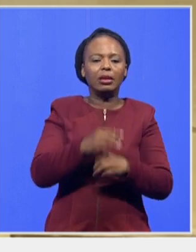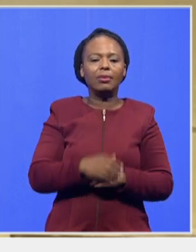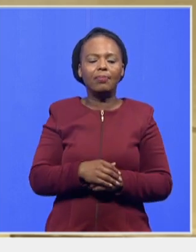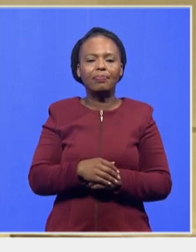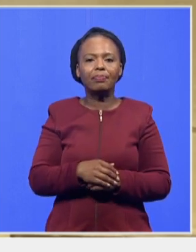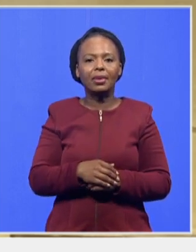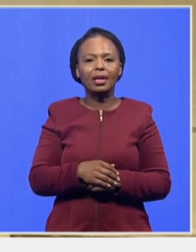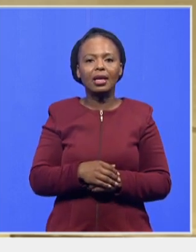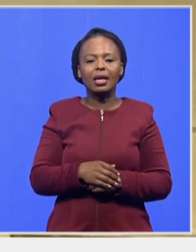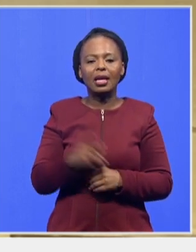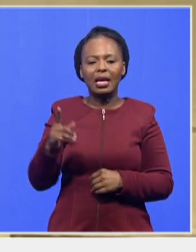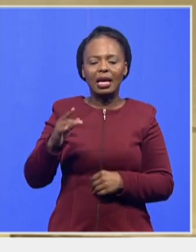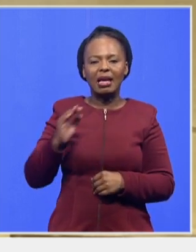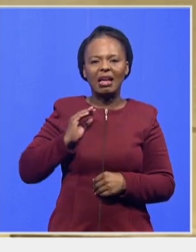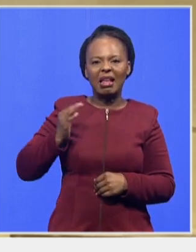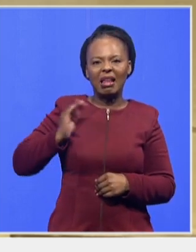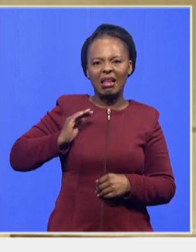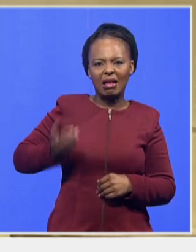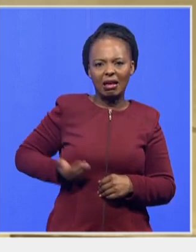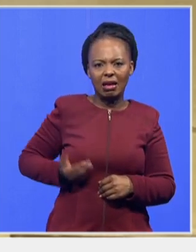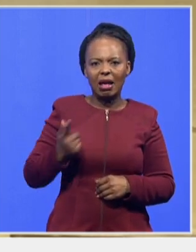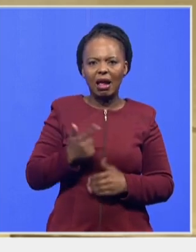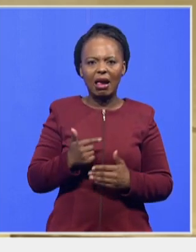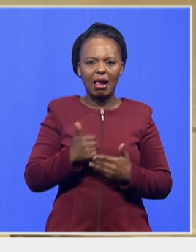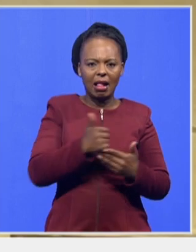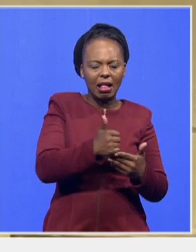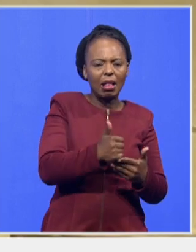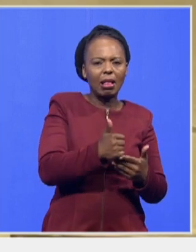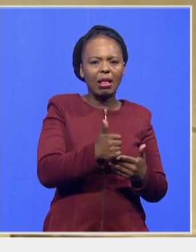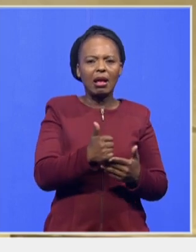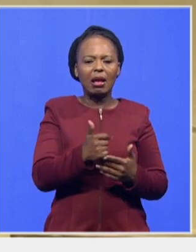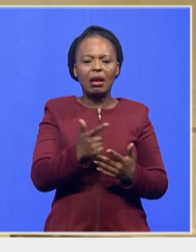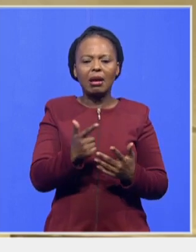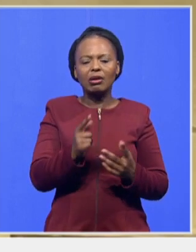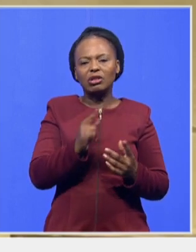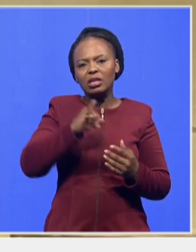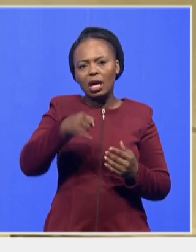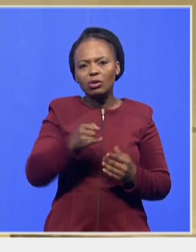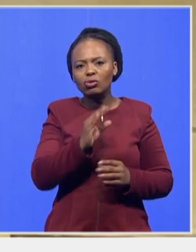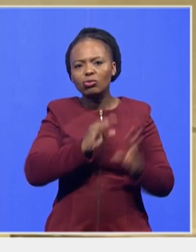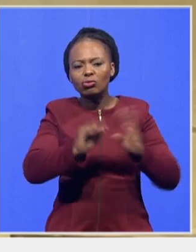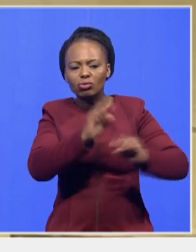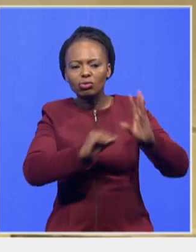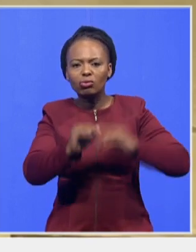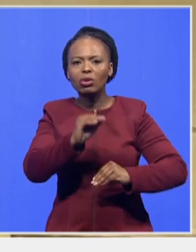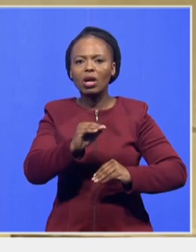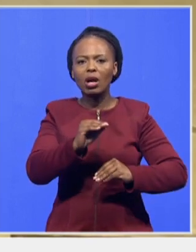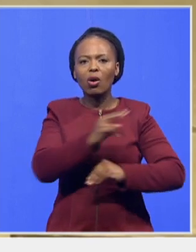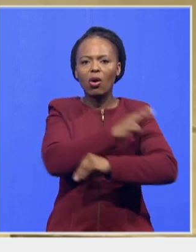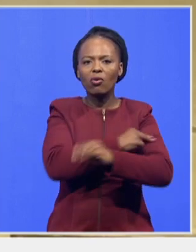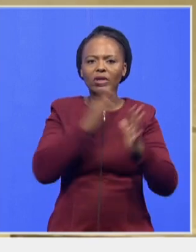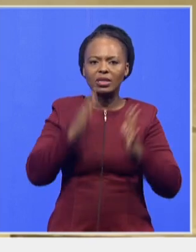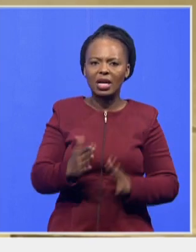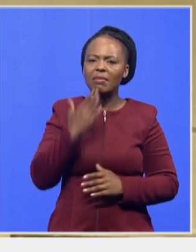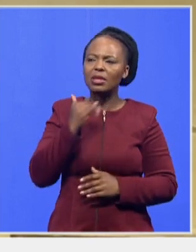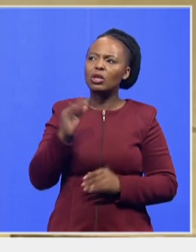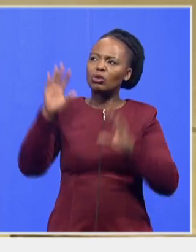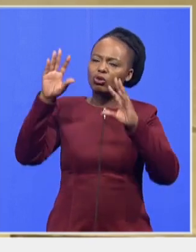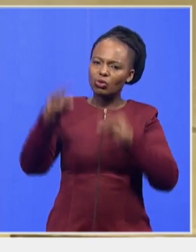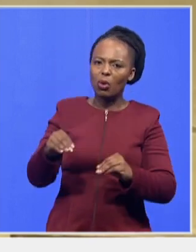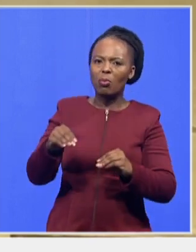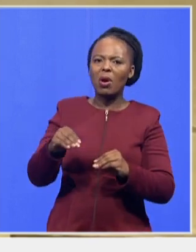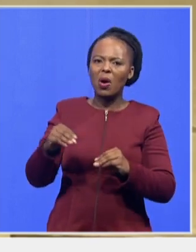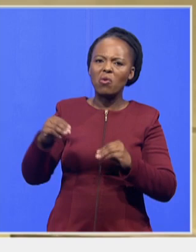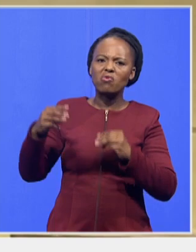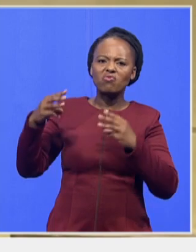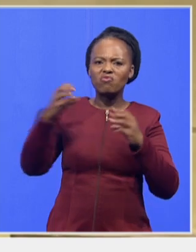by providing, it's not a ceasefire, but by talking to officials to stop the gunfire till they can evacuate the